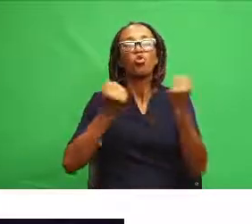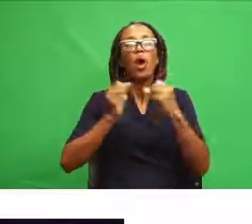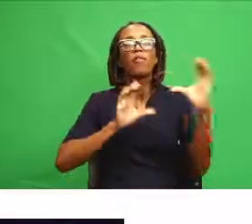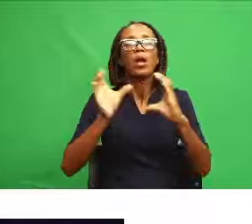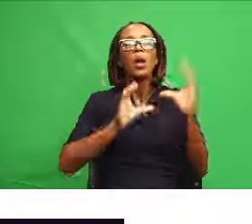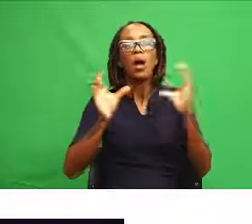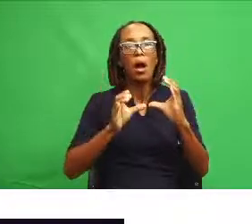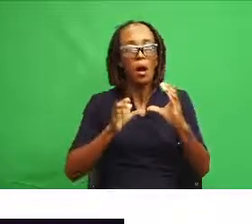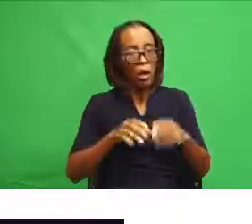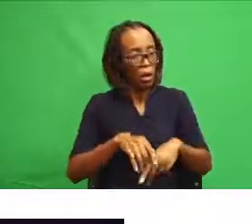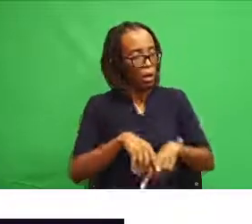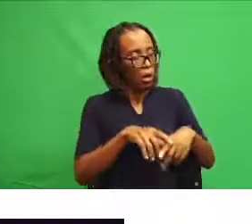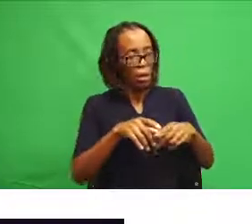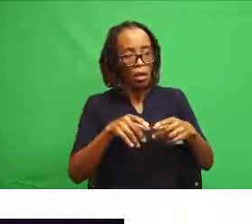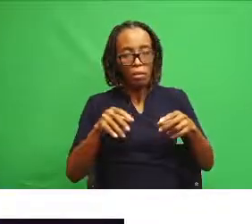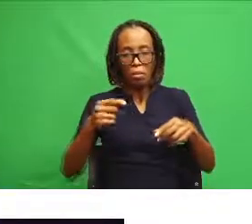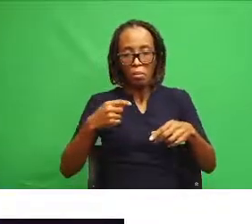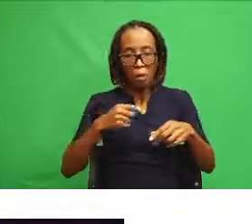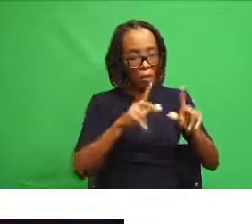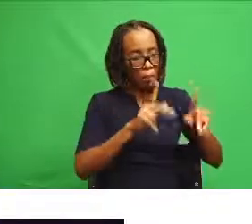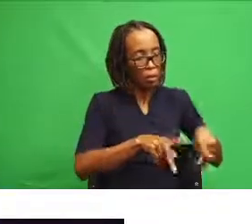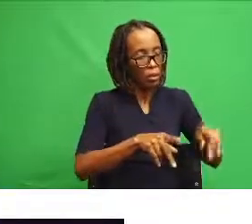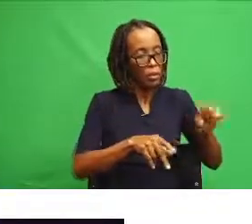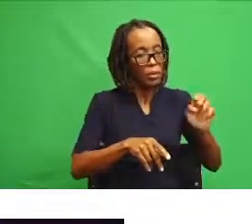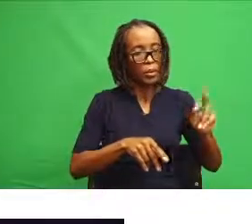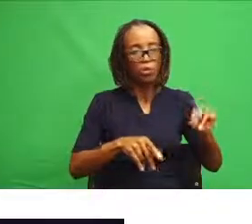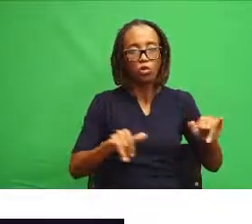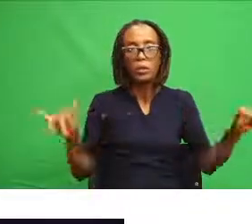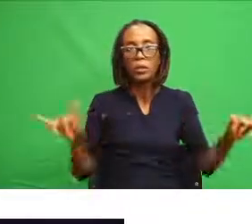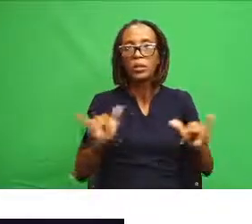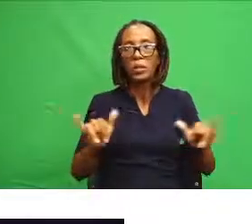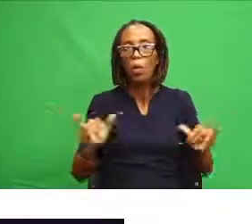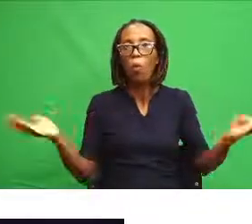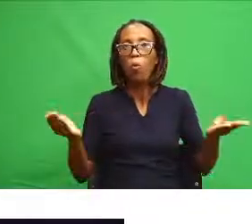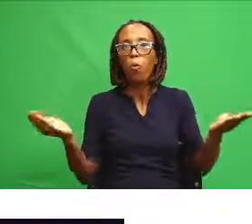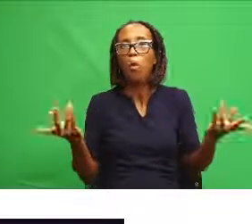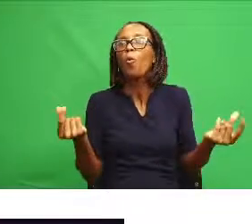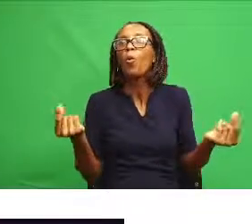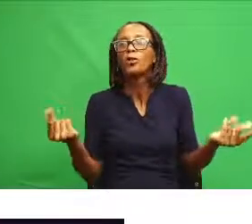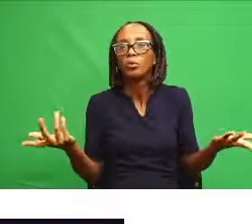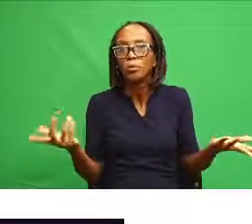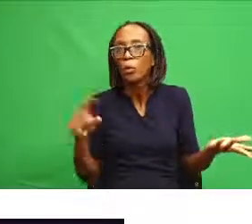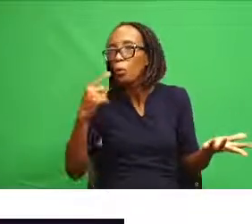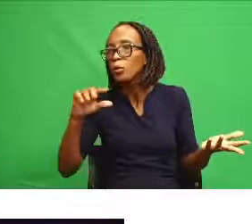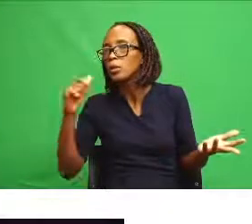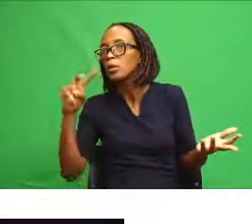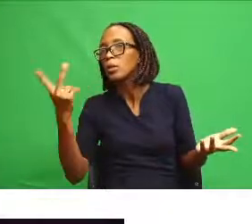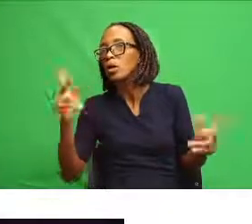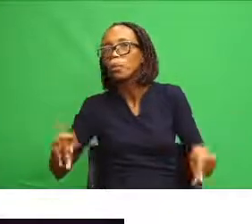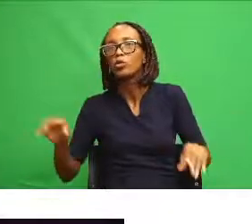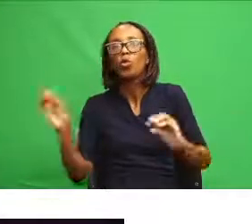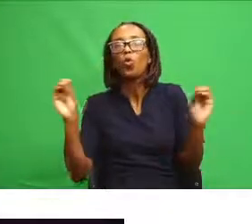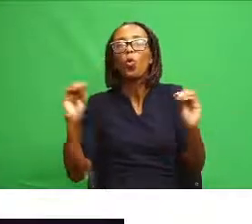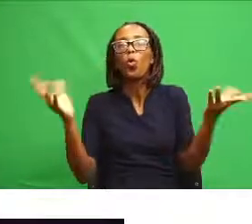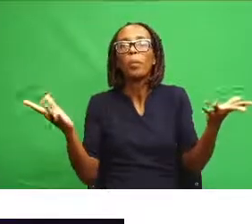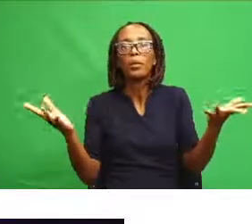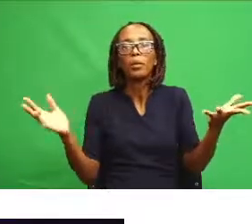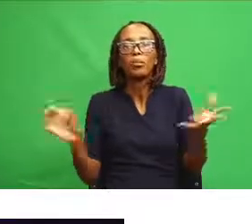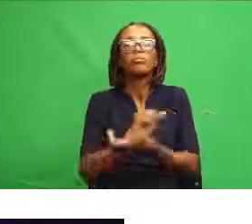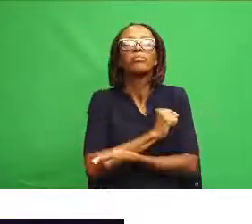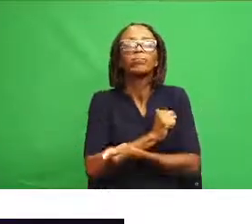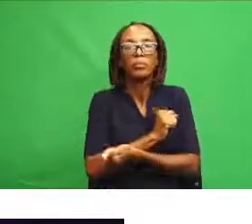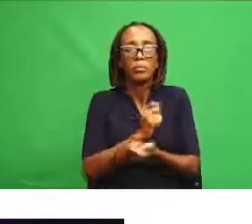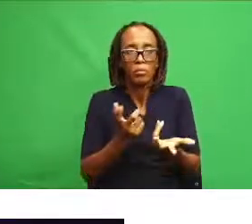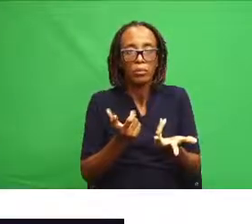with the person who is the beneficiary, and you all get into an accident, both of you all die at the same time. Then that whole beneficiary